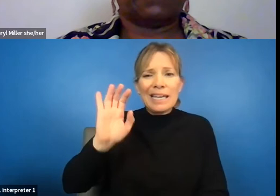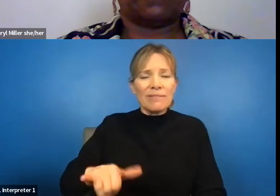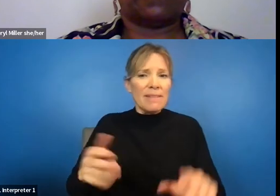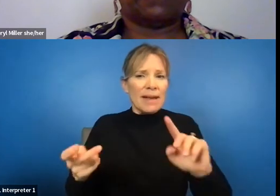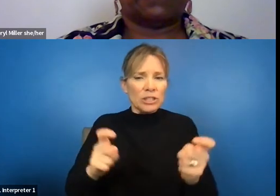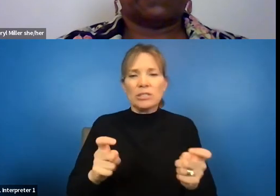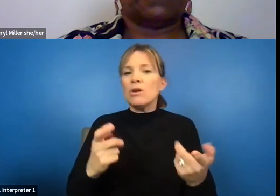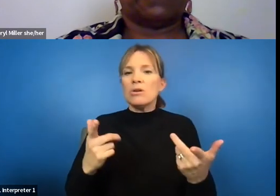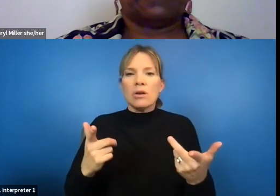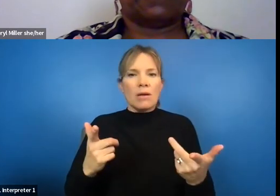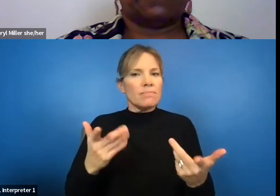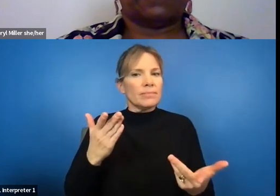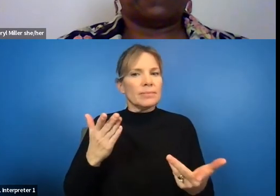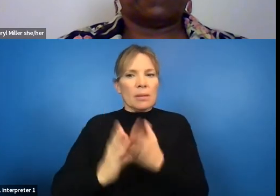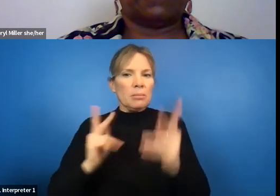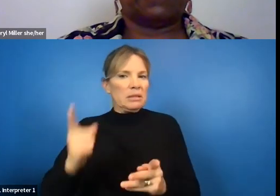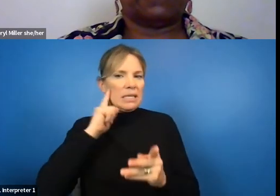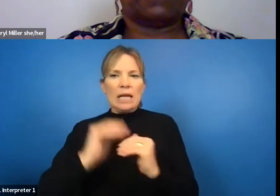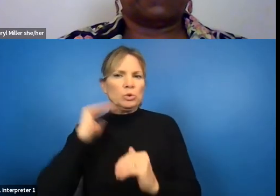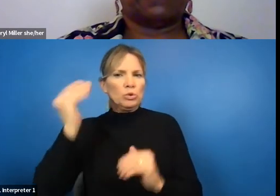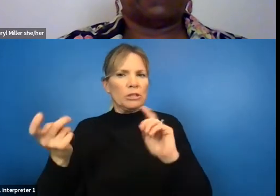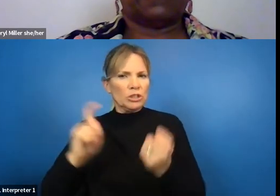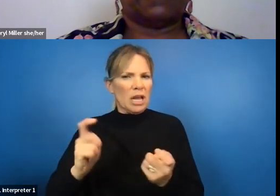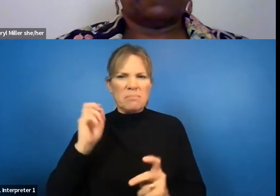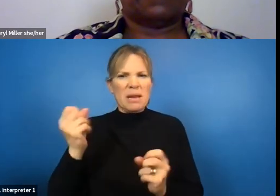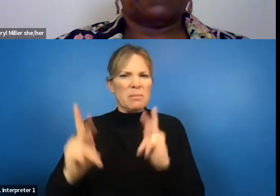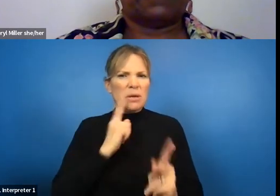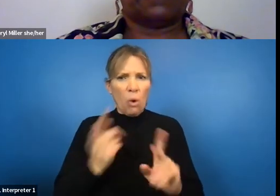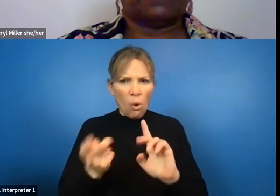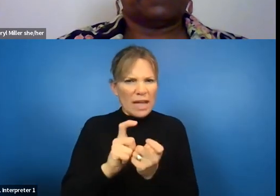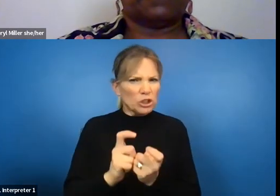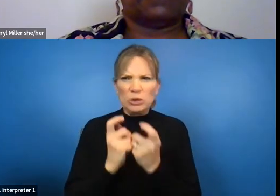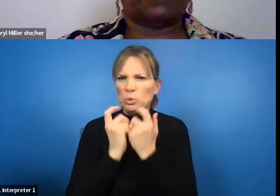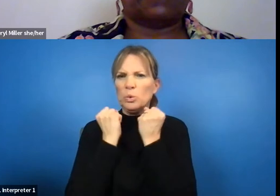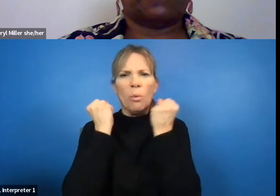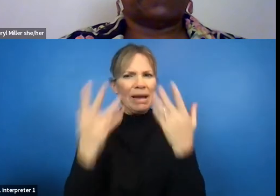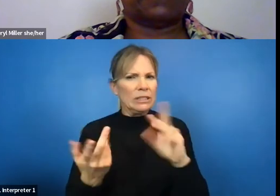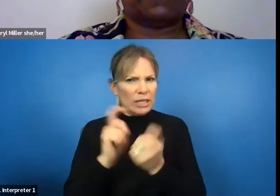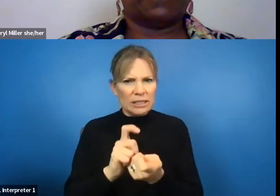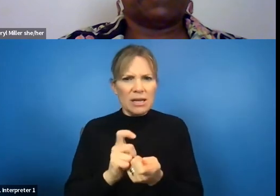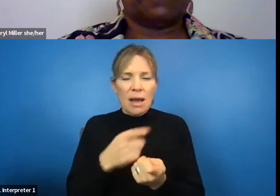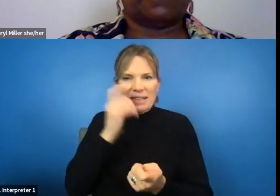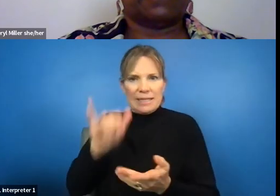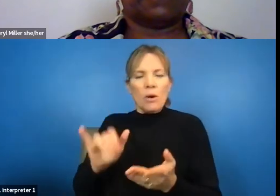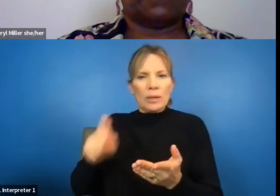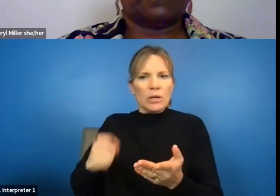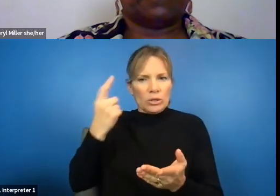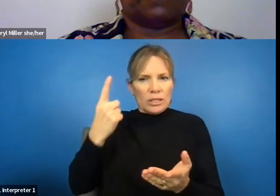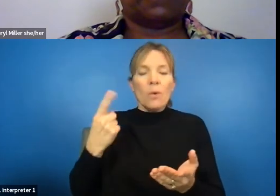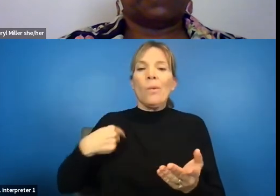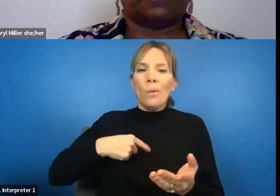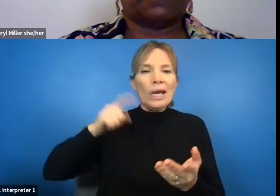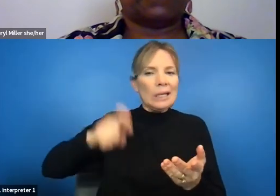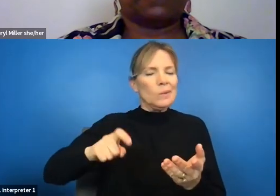is considered too much for so many people. And because of that, we need to understand that we need